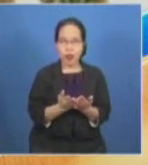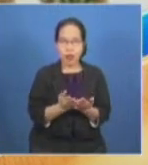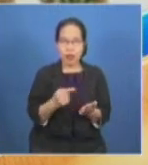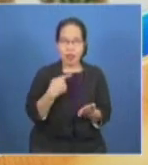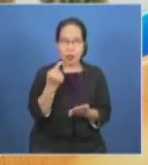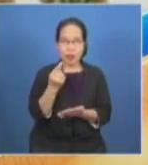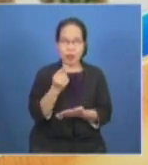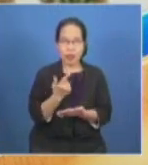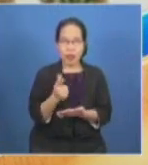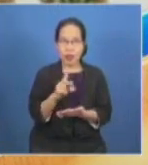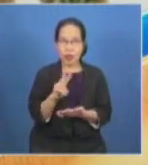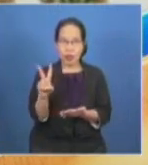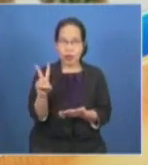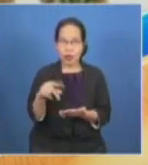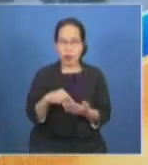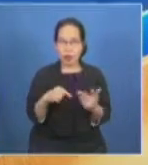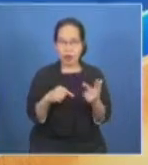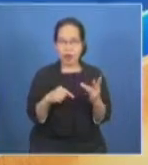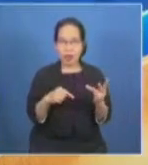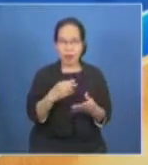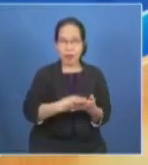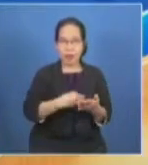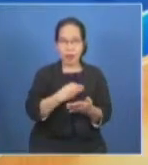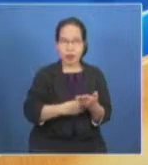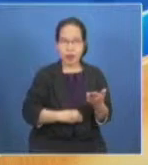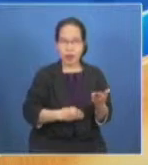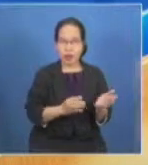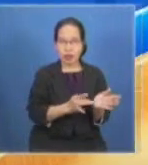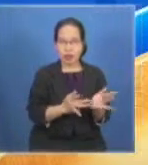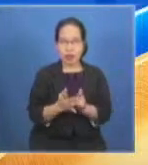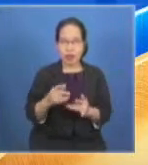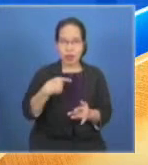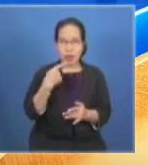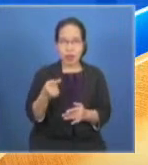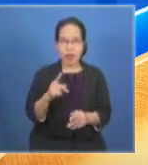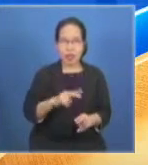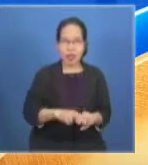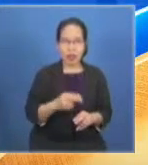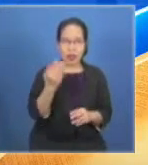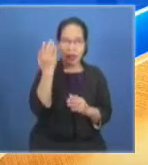of the Holy Scriptures? In 22 verse 37 of Matthew,